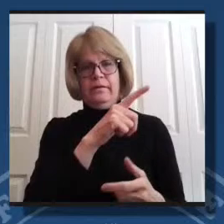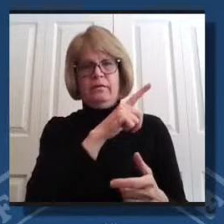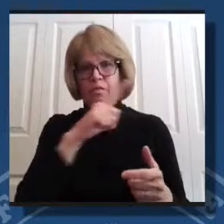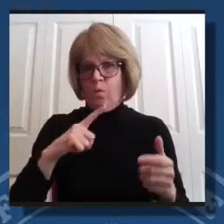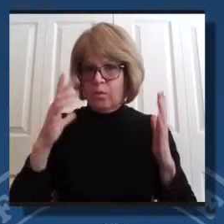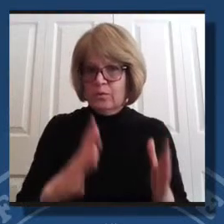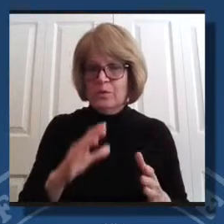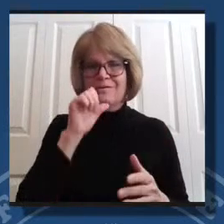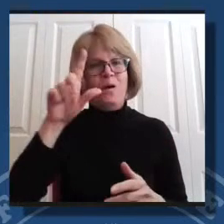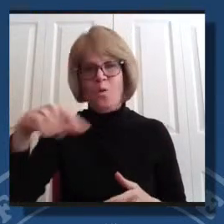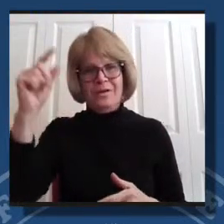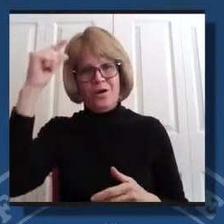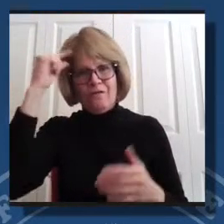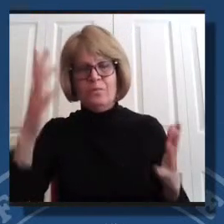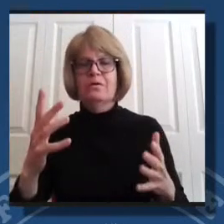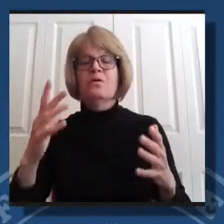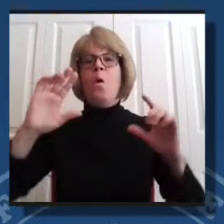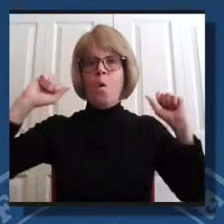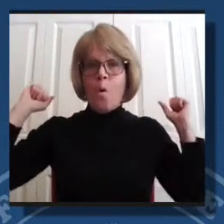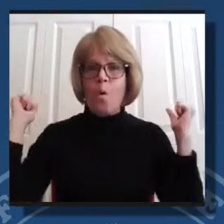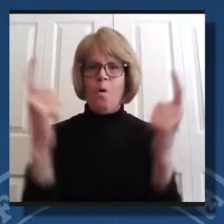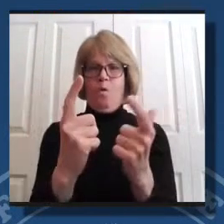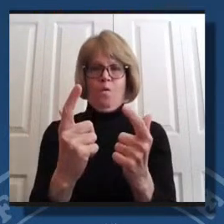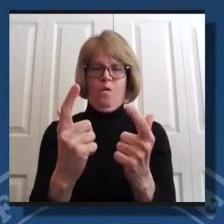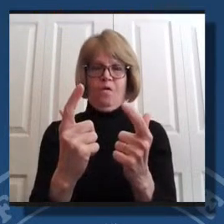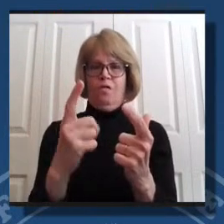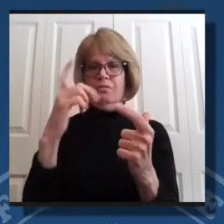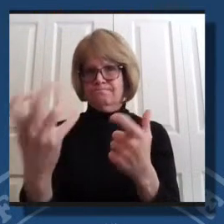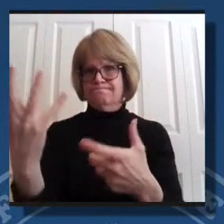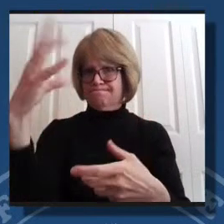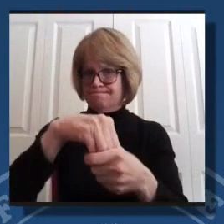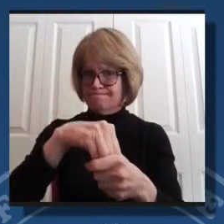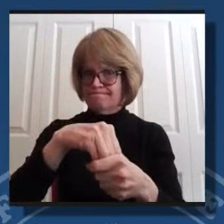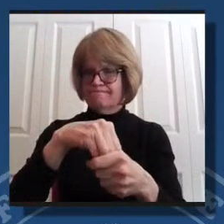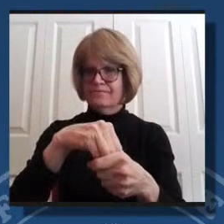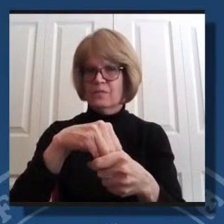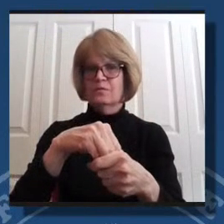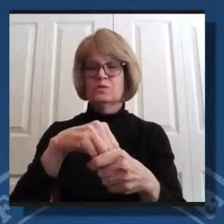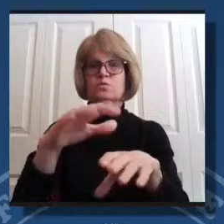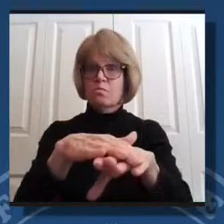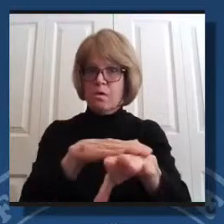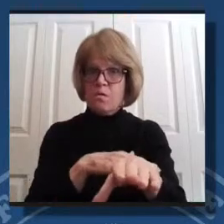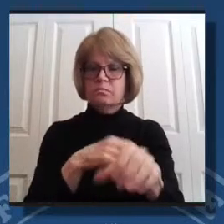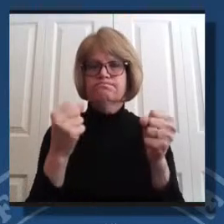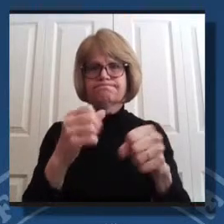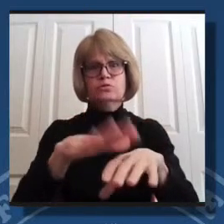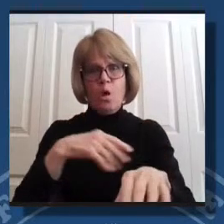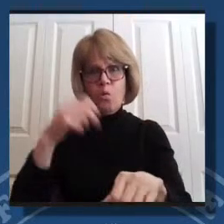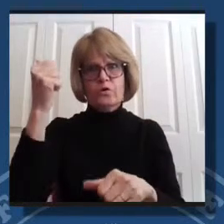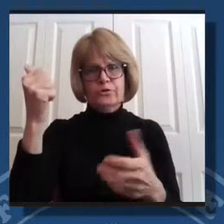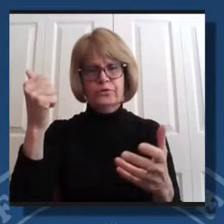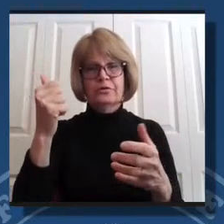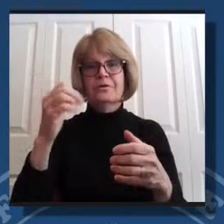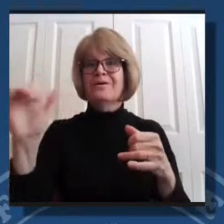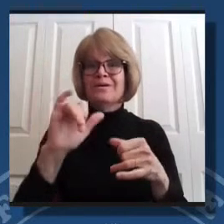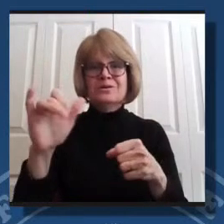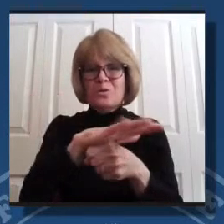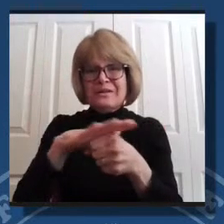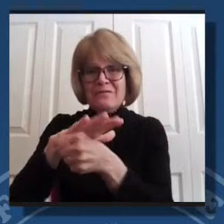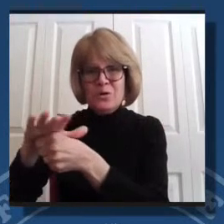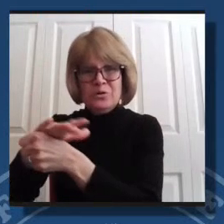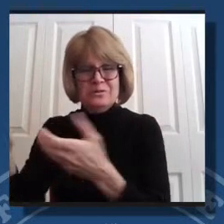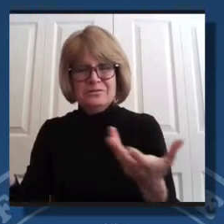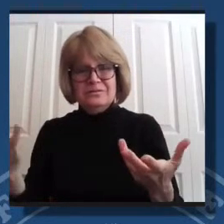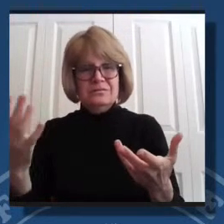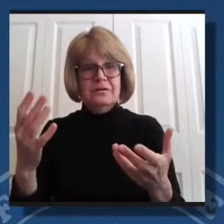governor. Everybody needs to get involved with this speeding that's going on, and also in our neighborhoods. I got more requests